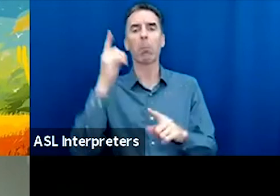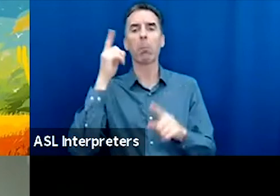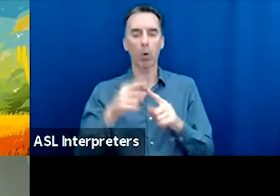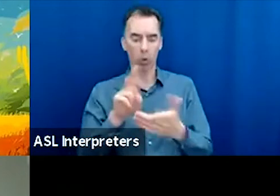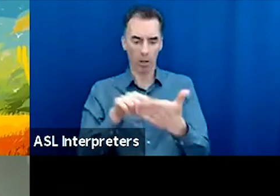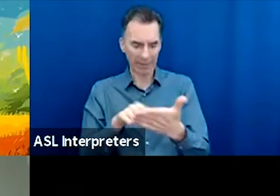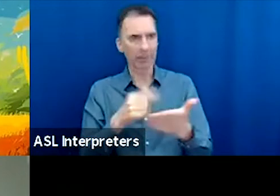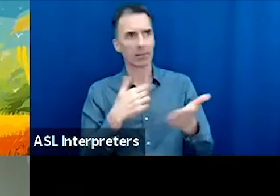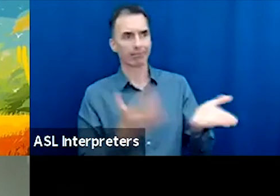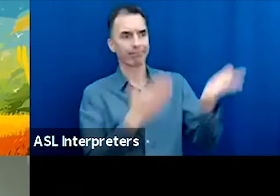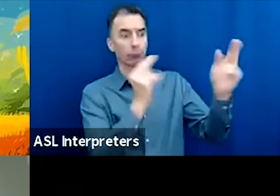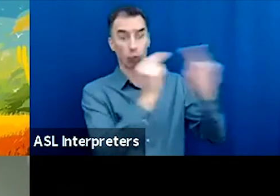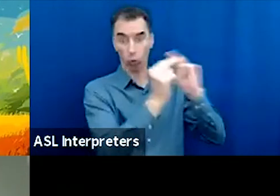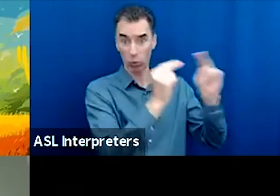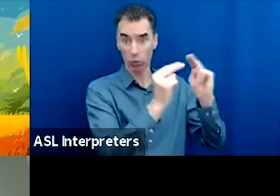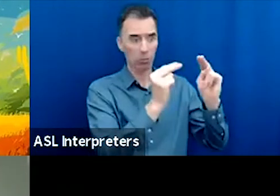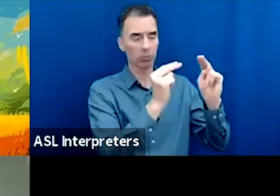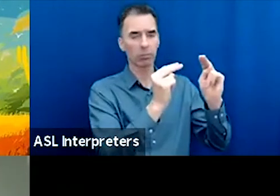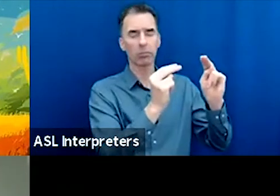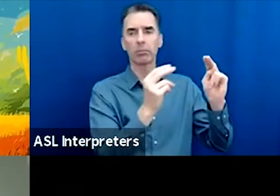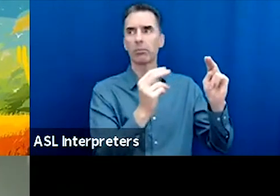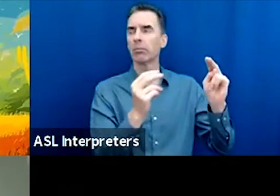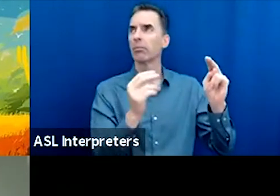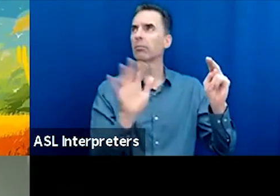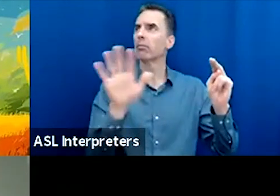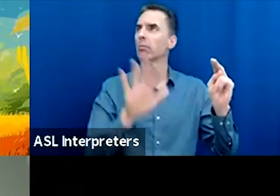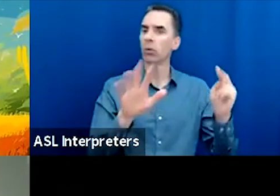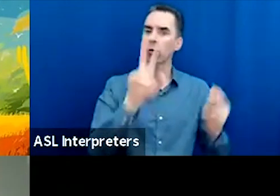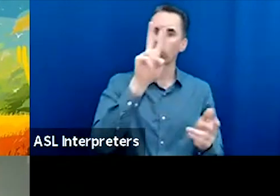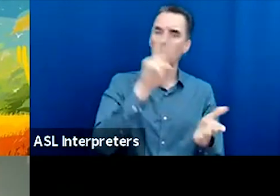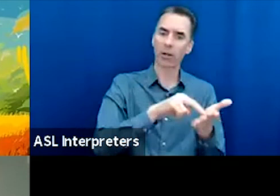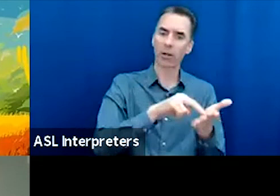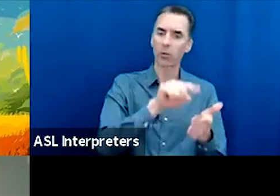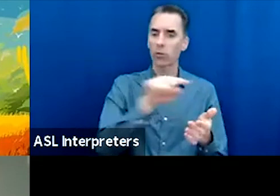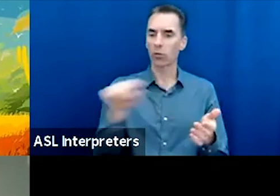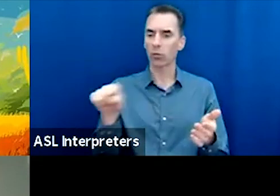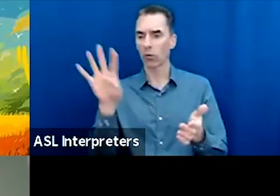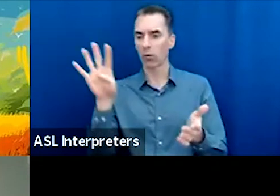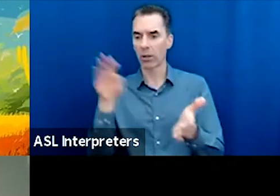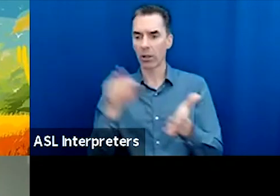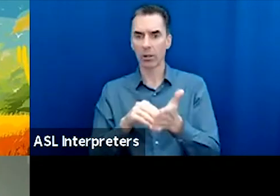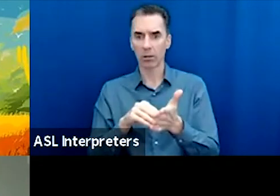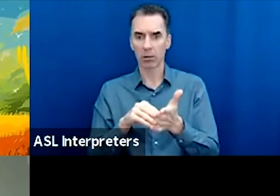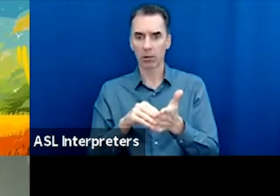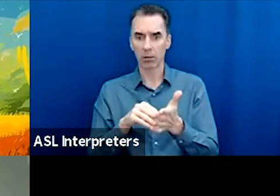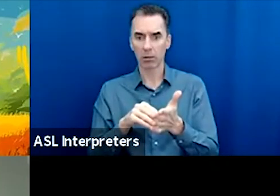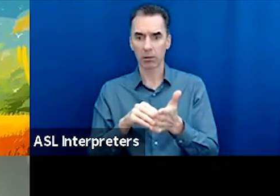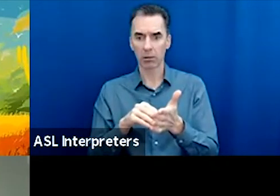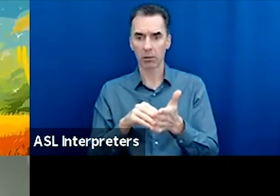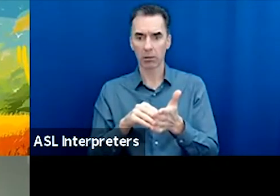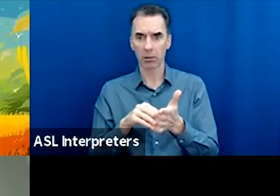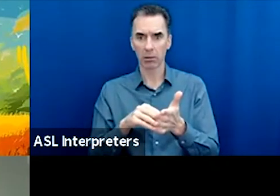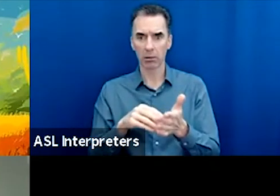contract, about anywhere from $2,000 to $4,000 is not compensated each month on your